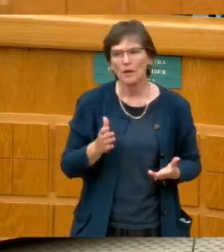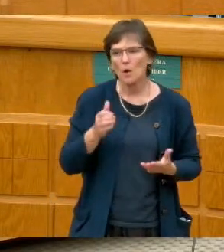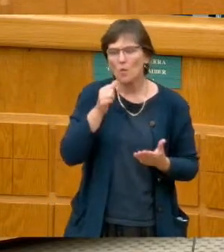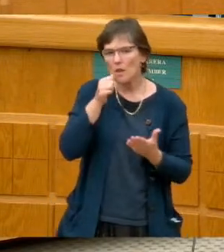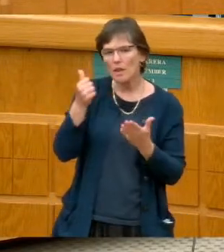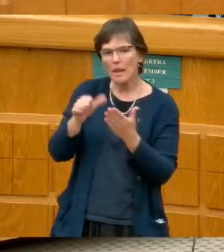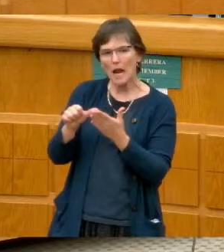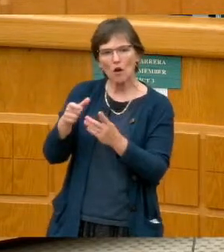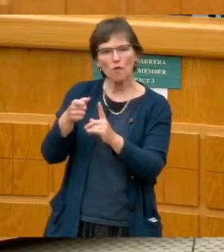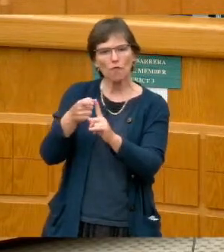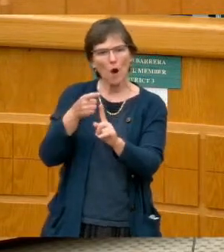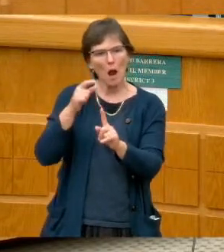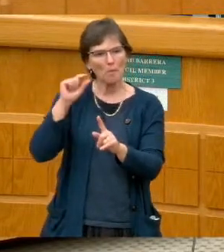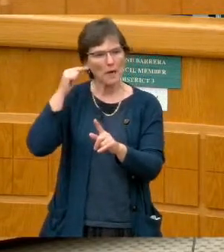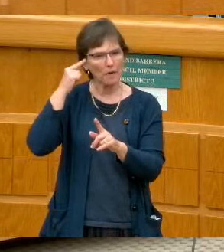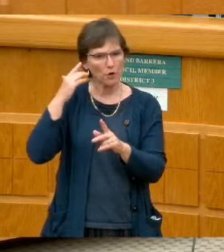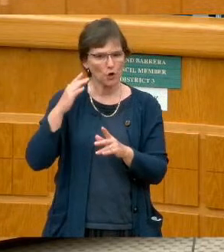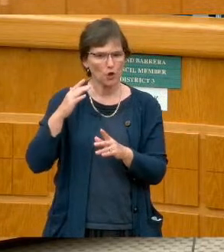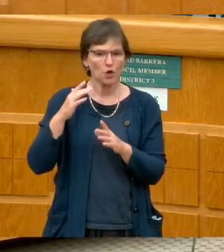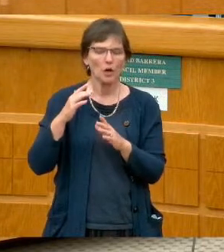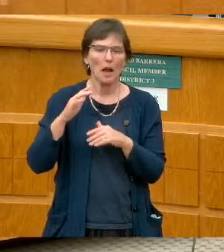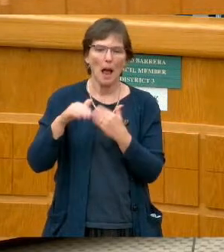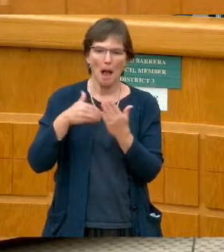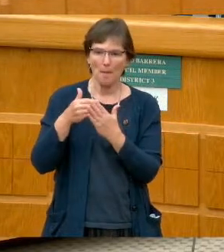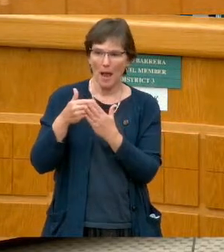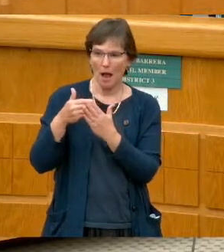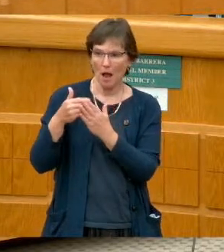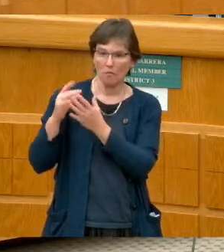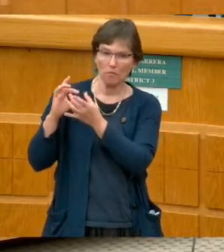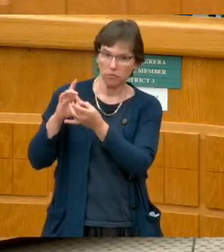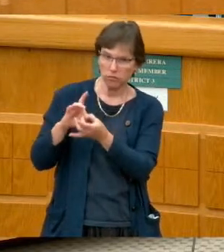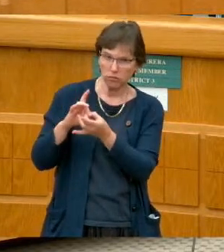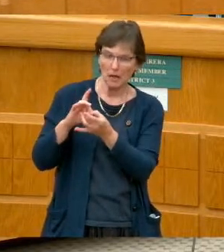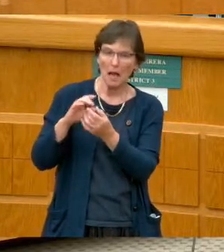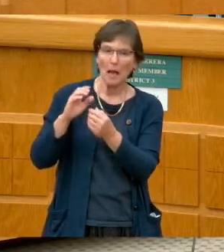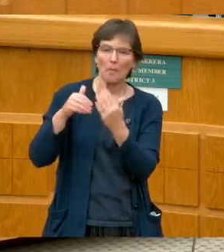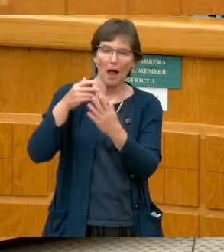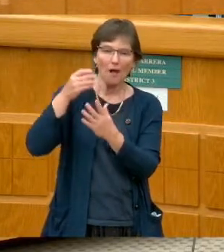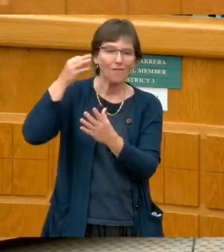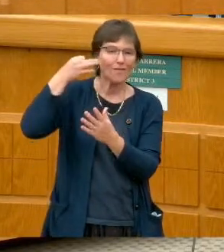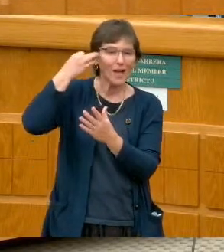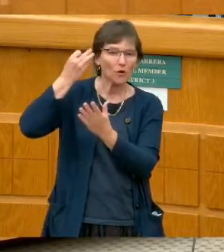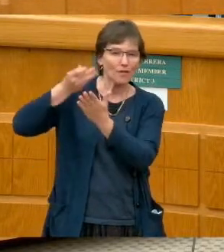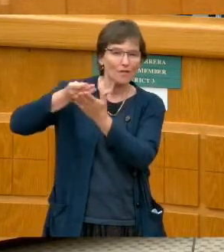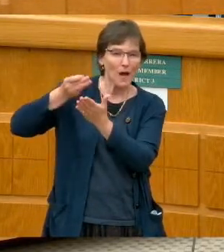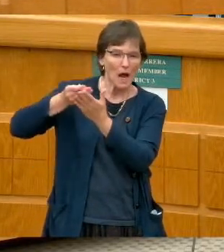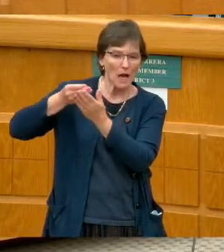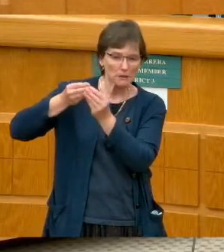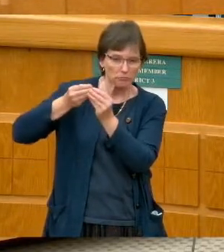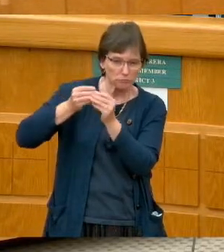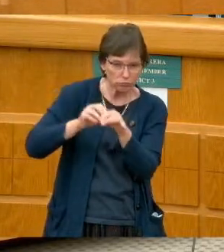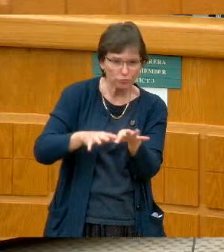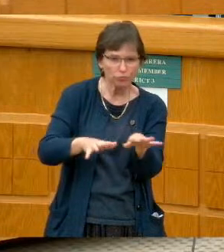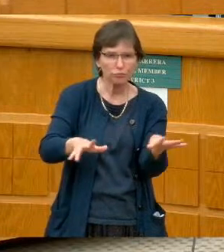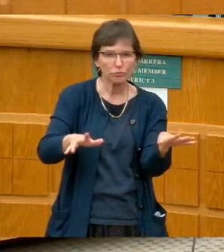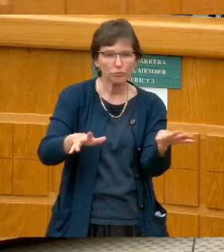the Texas legislature issued a letter on guidance on distributing federal funds available for coronavirus expenses through the CARES